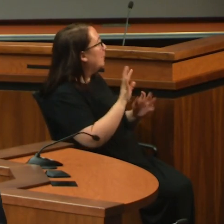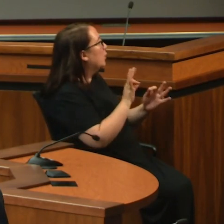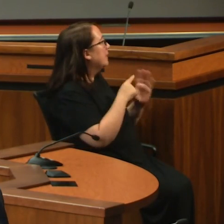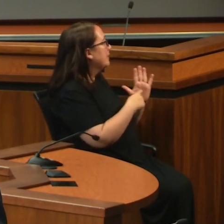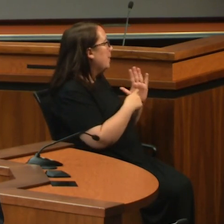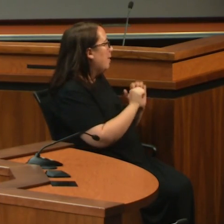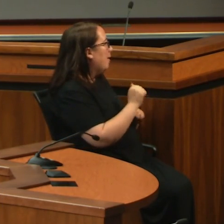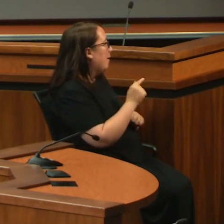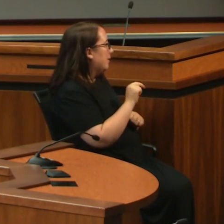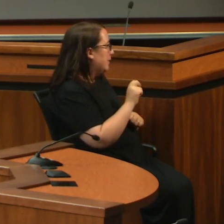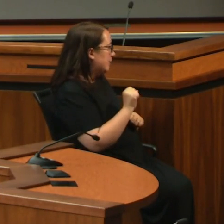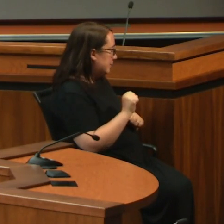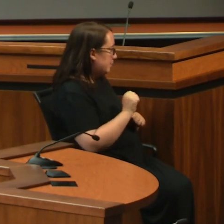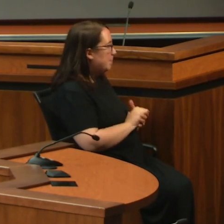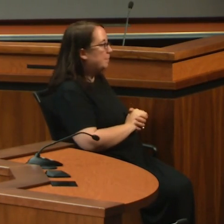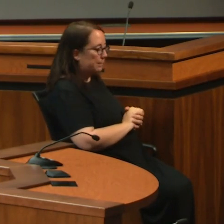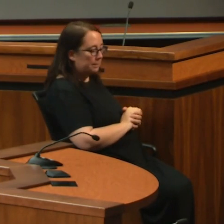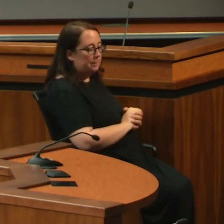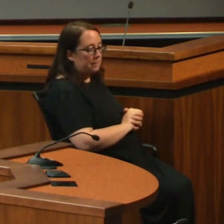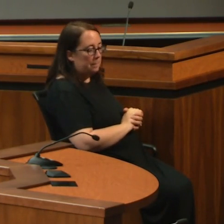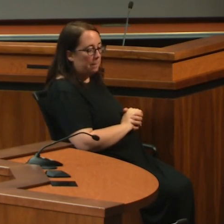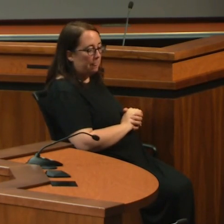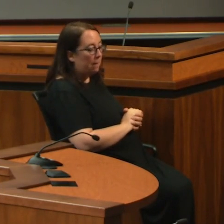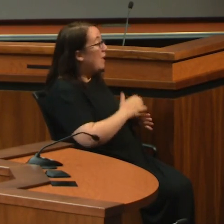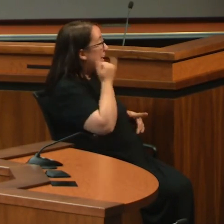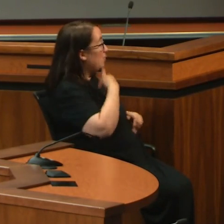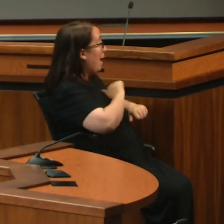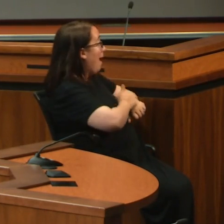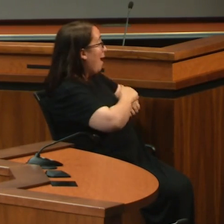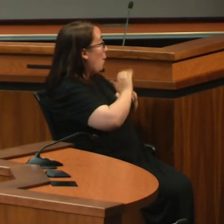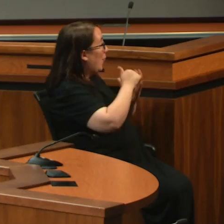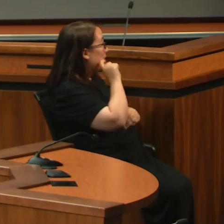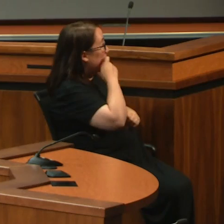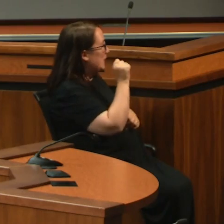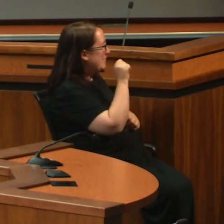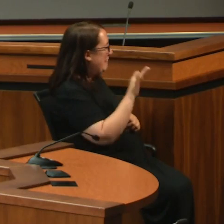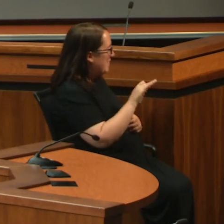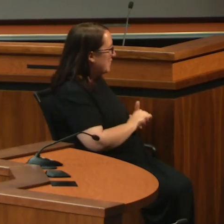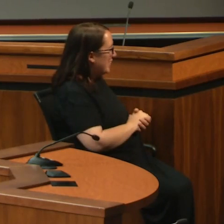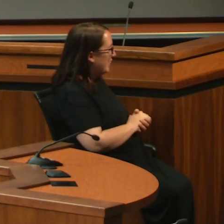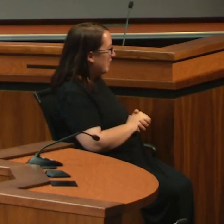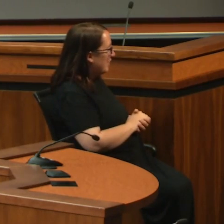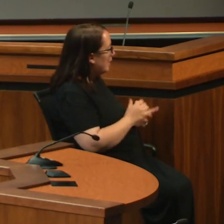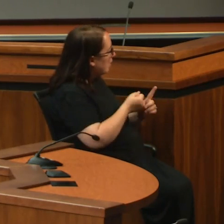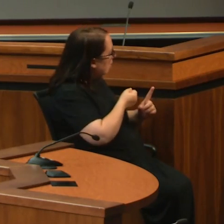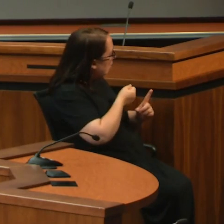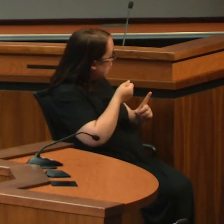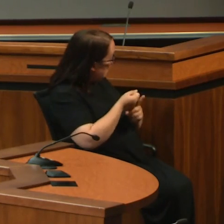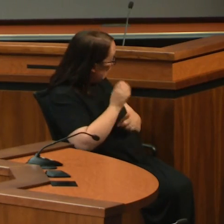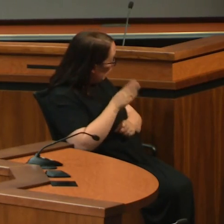of that. So, and then if we put in all the cool stuff that we want to put in, is there an impact on the Patapsco